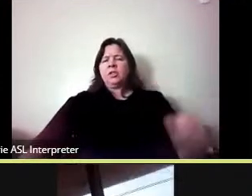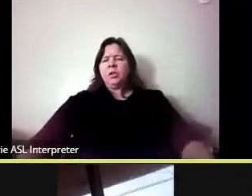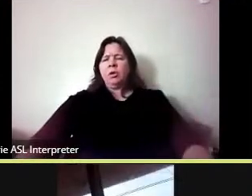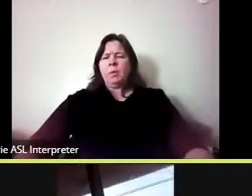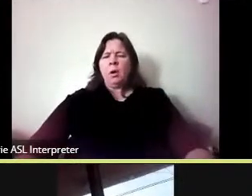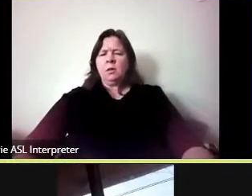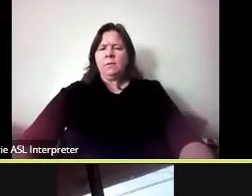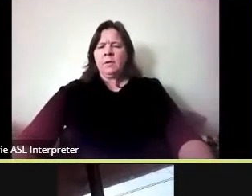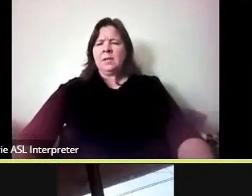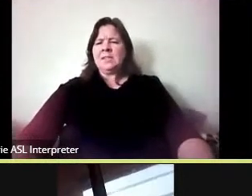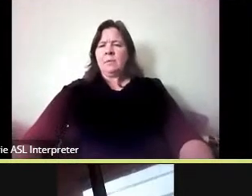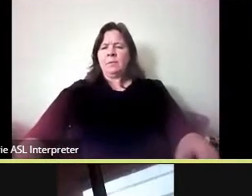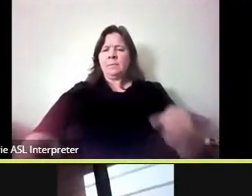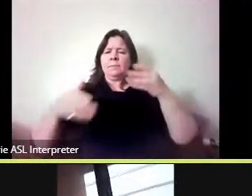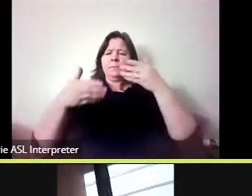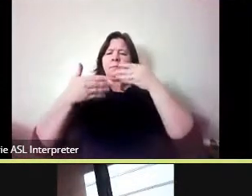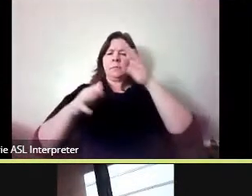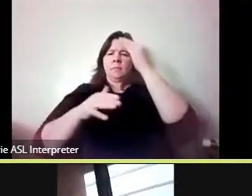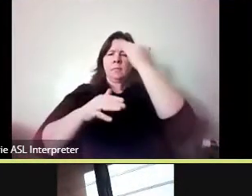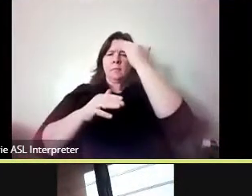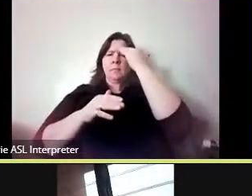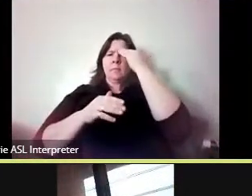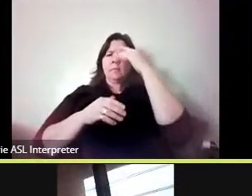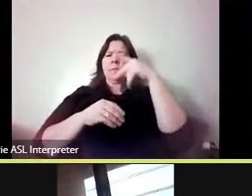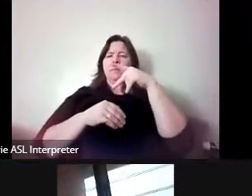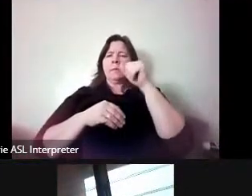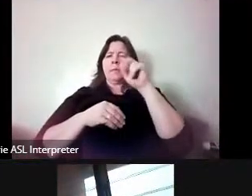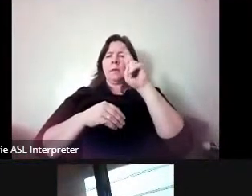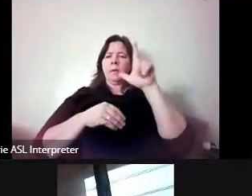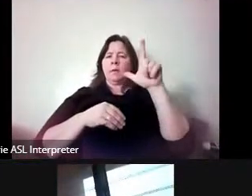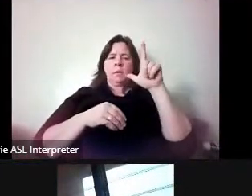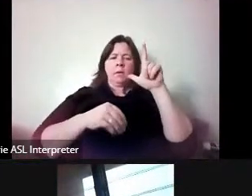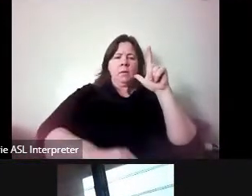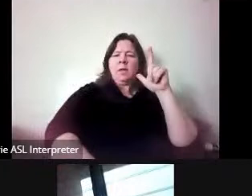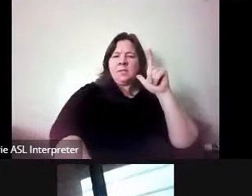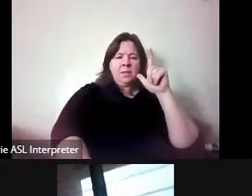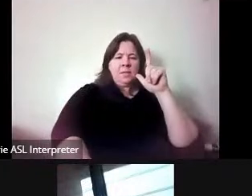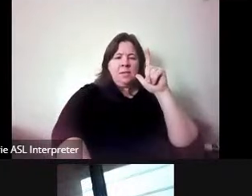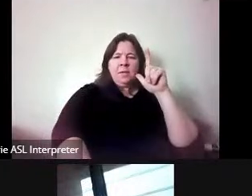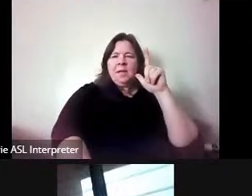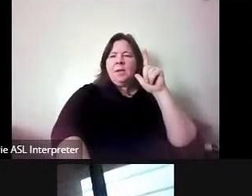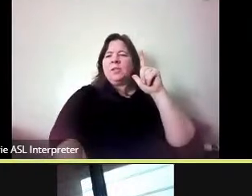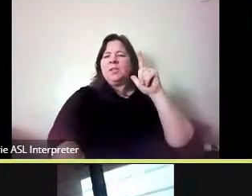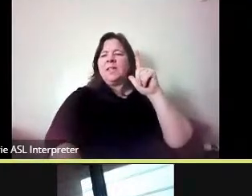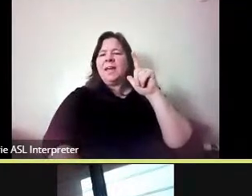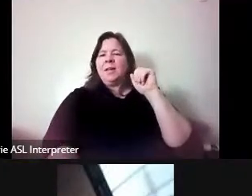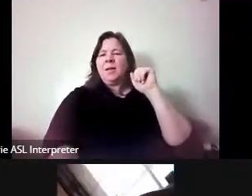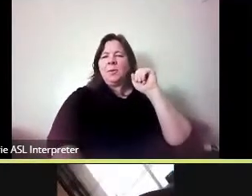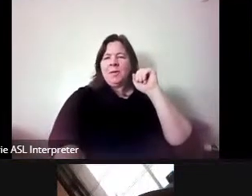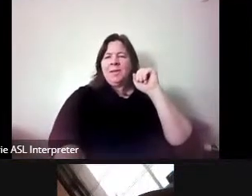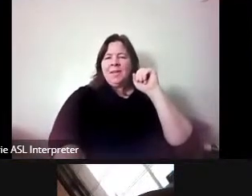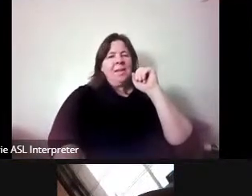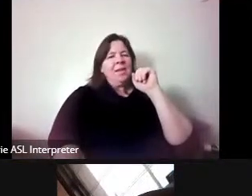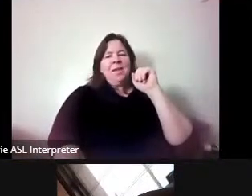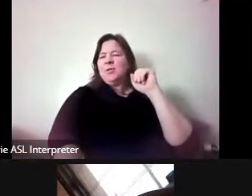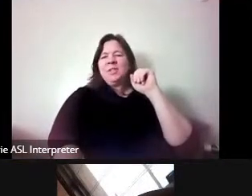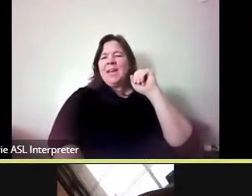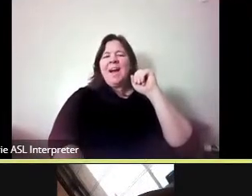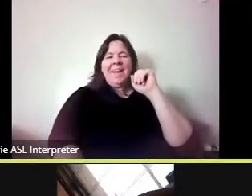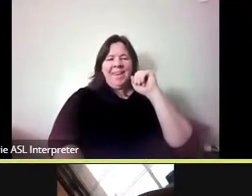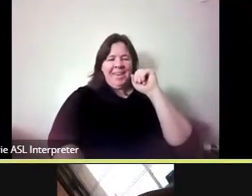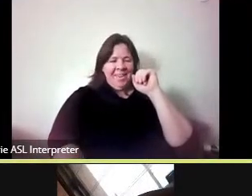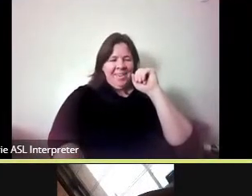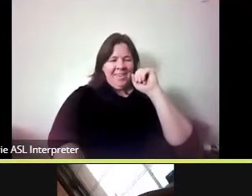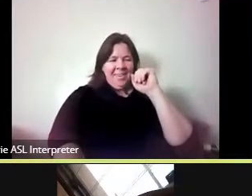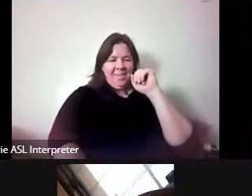Marina, just to let you know, Paul LaVille is deaf. Oh, sorry, because he was going. He was he just saying talking hello. to you? He was